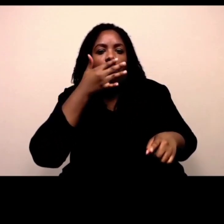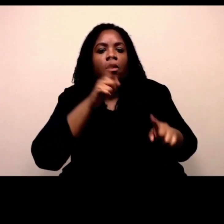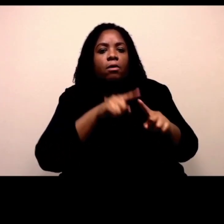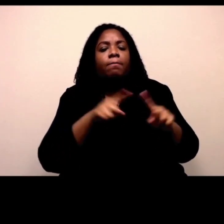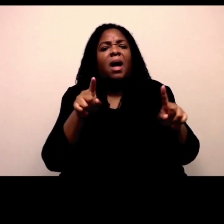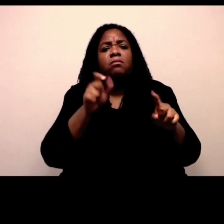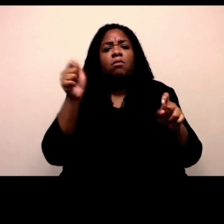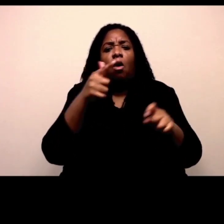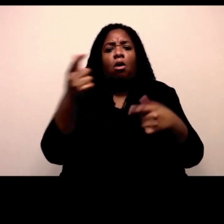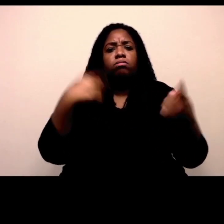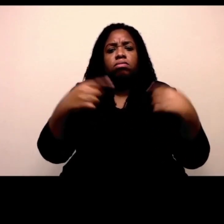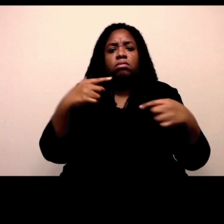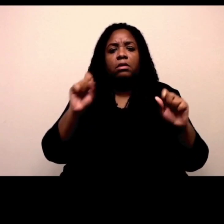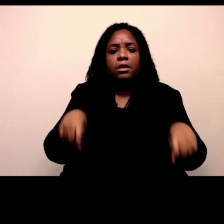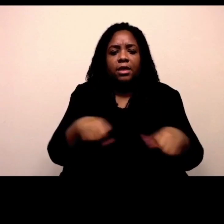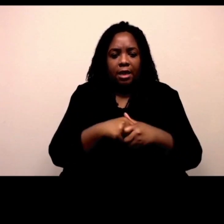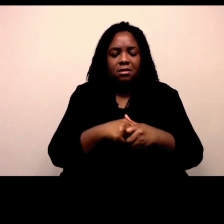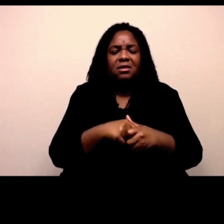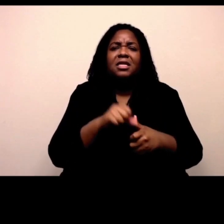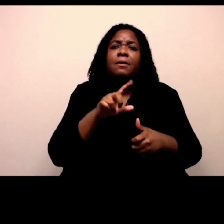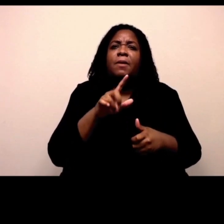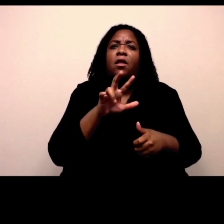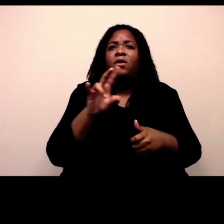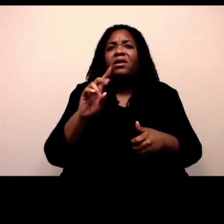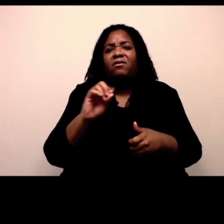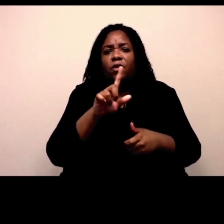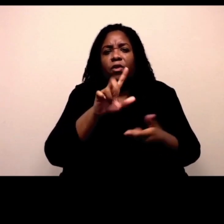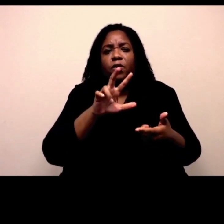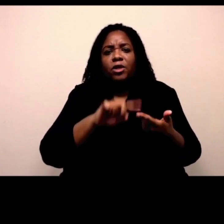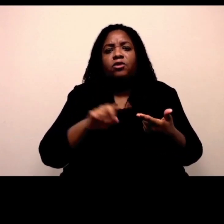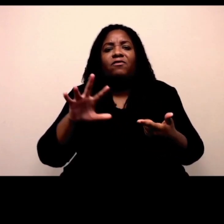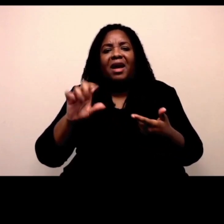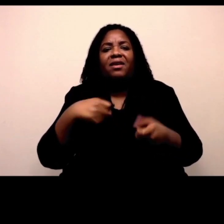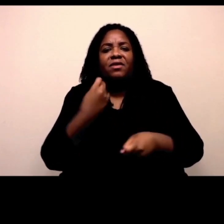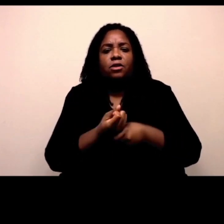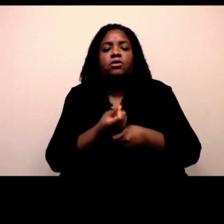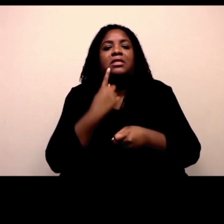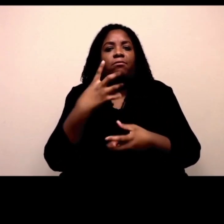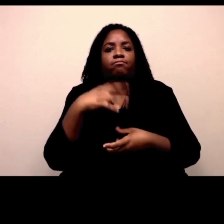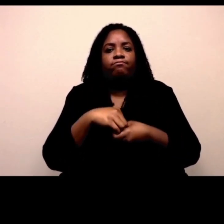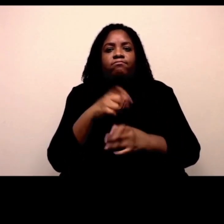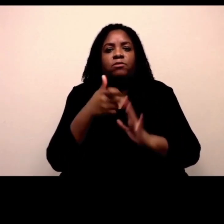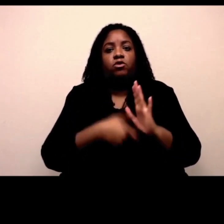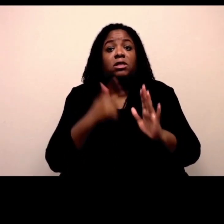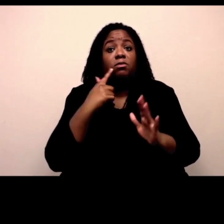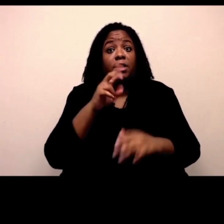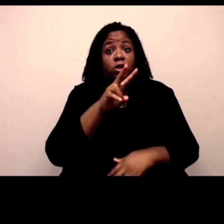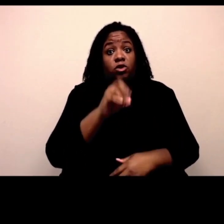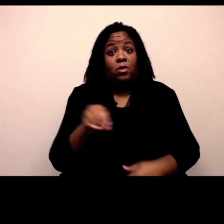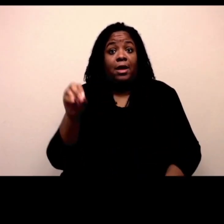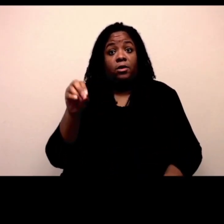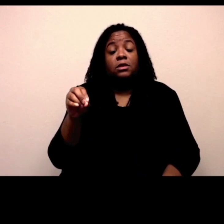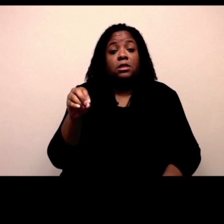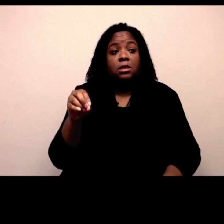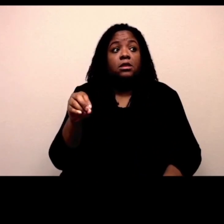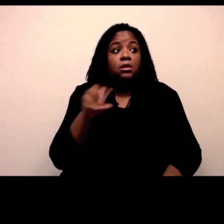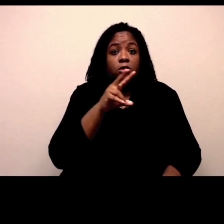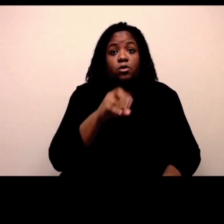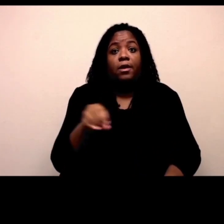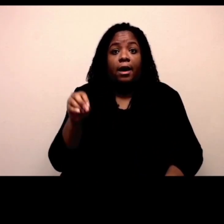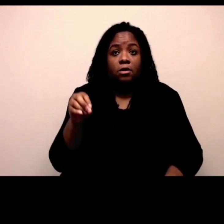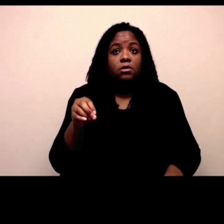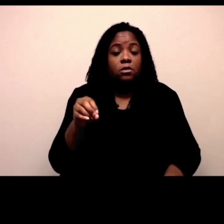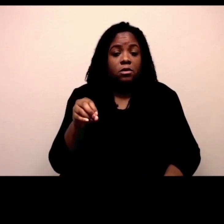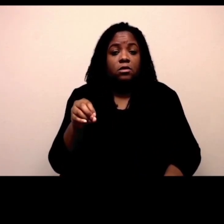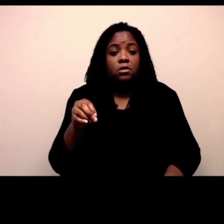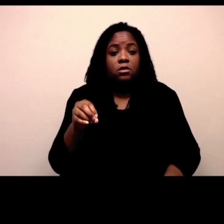about successfully for about 25 years, but in around 2000, they decided that they were going to especially Black